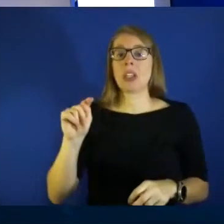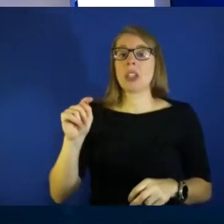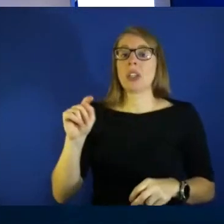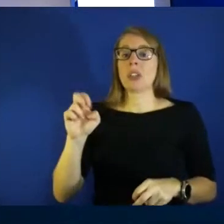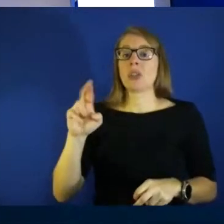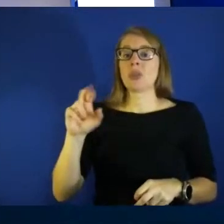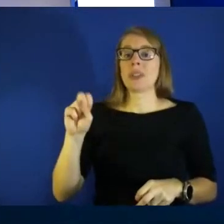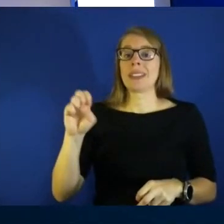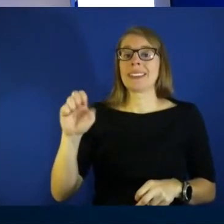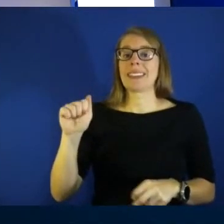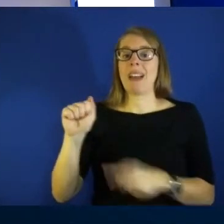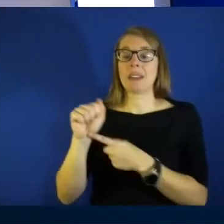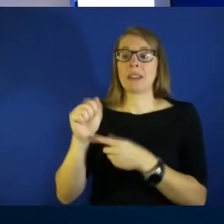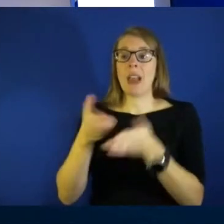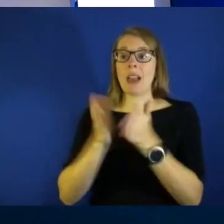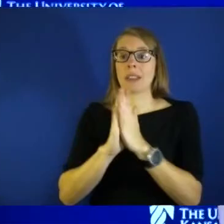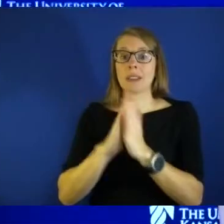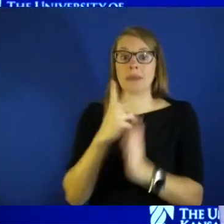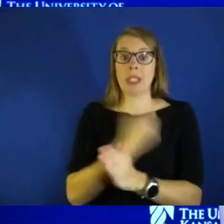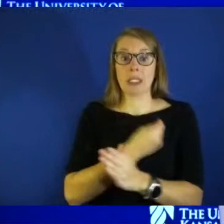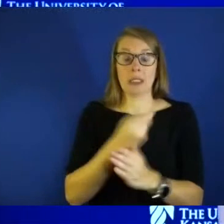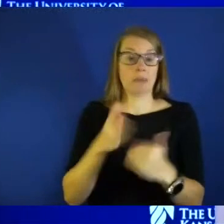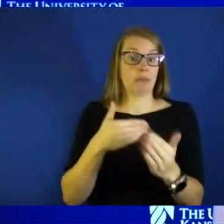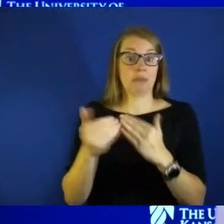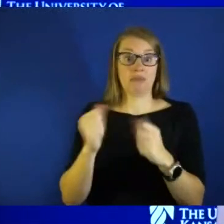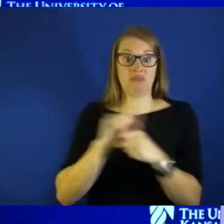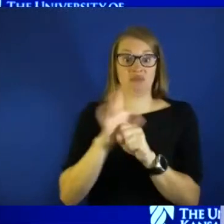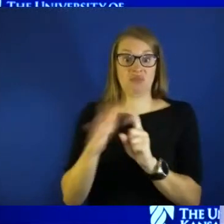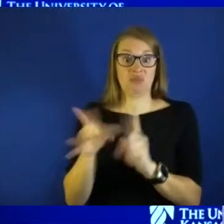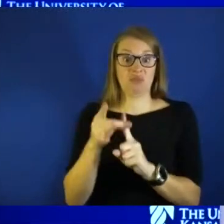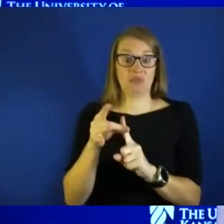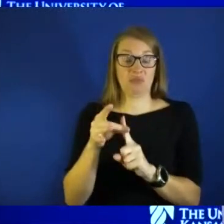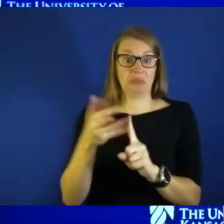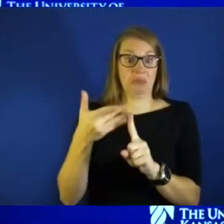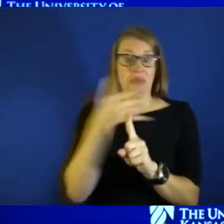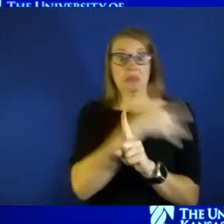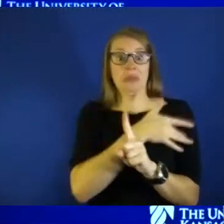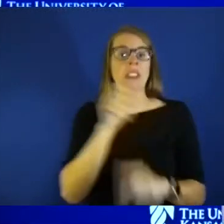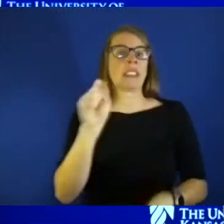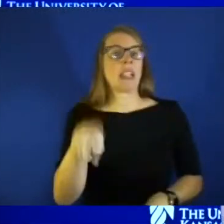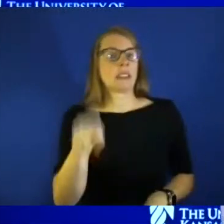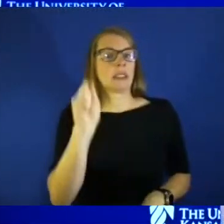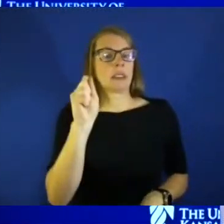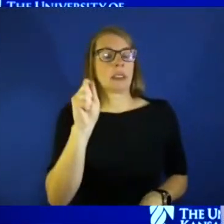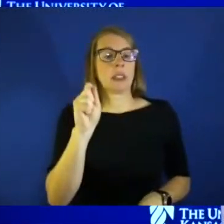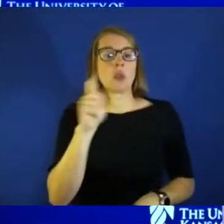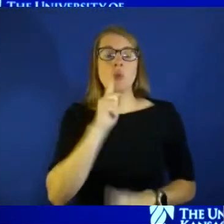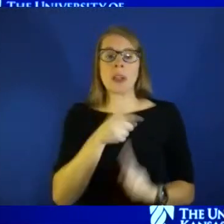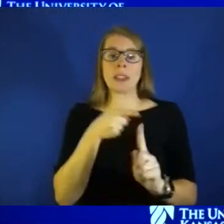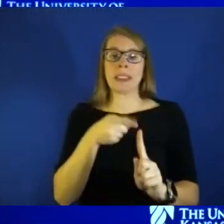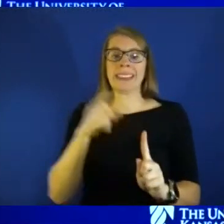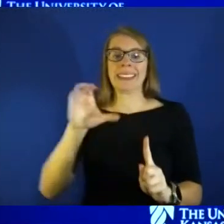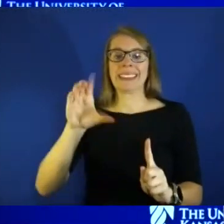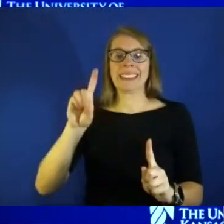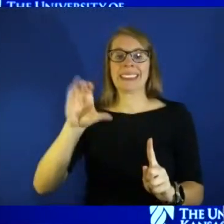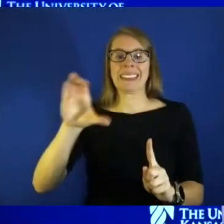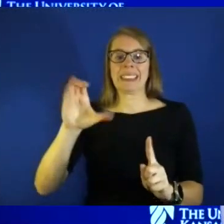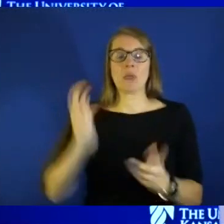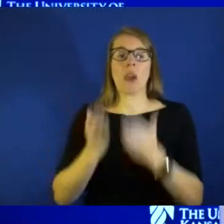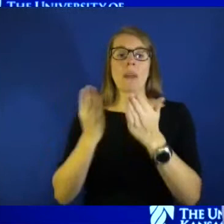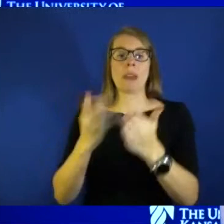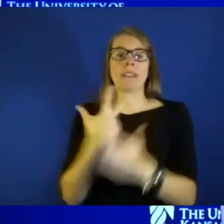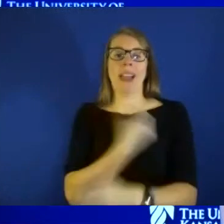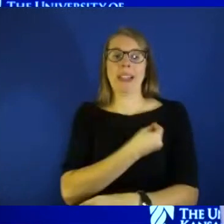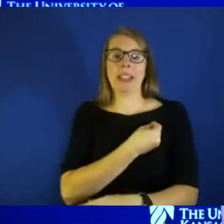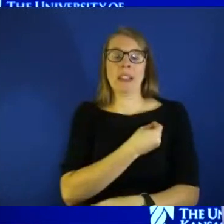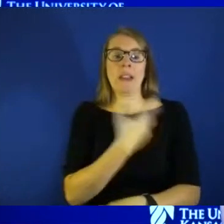had COVID? Absolutely. We have more and more evidence. So first of all, the bottom line is the CDC recommends